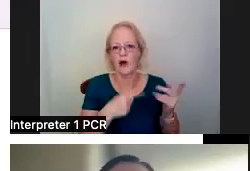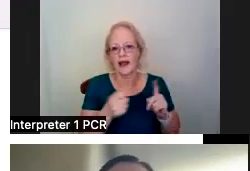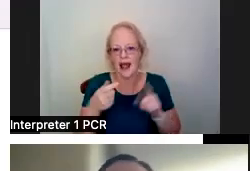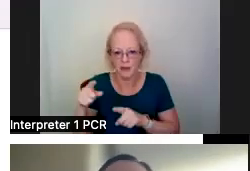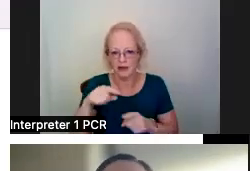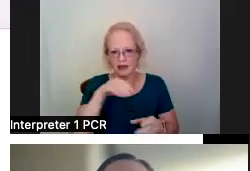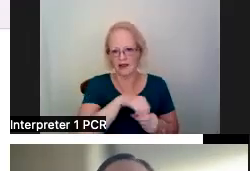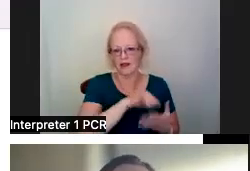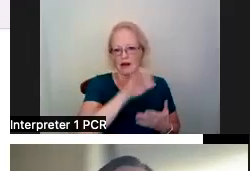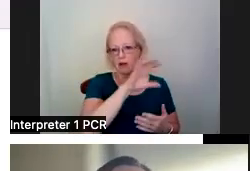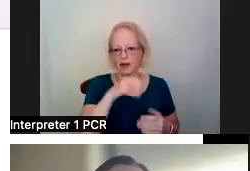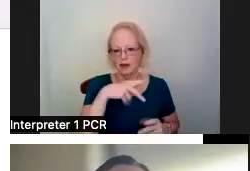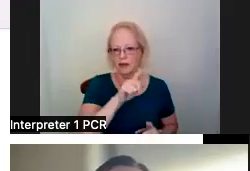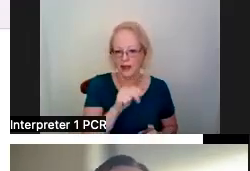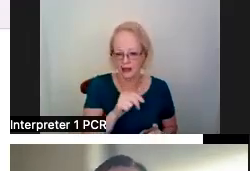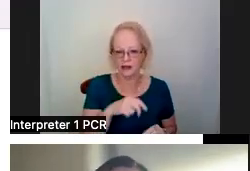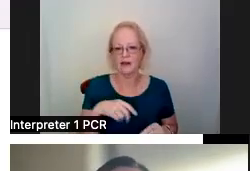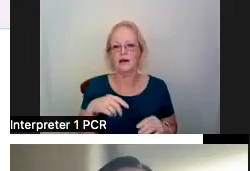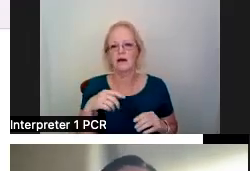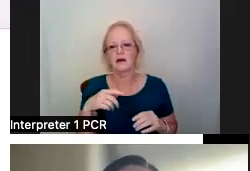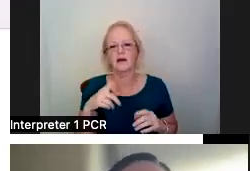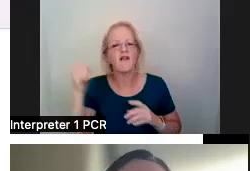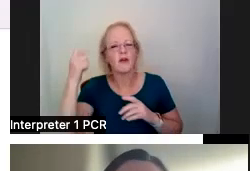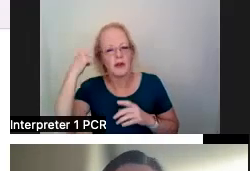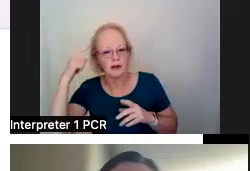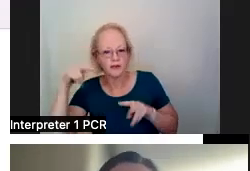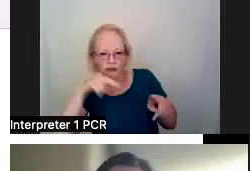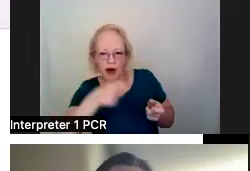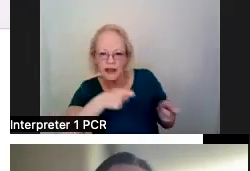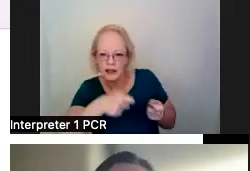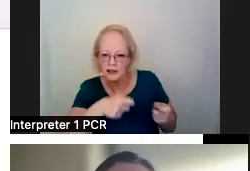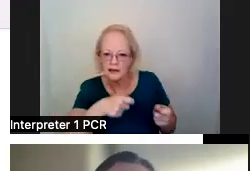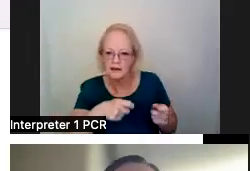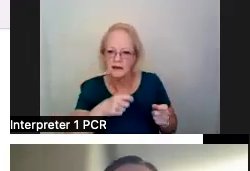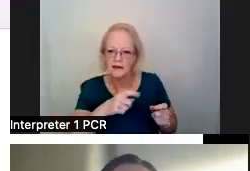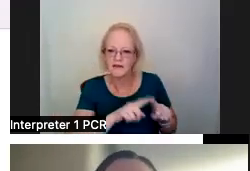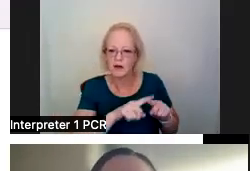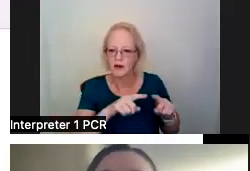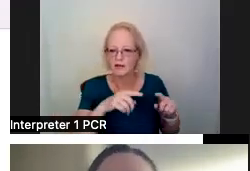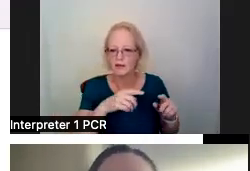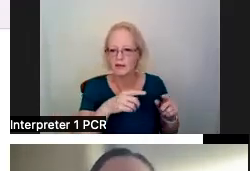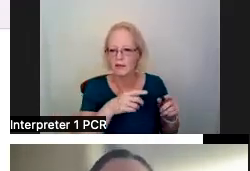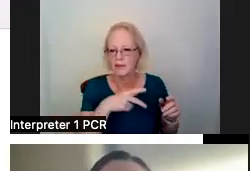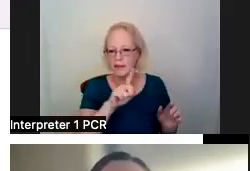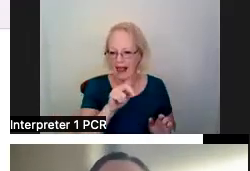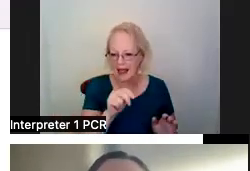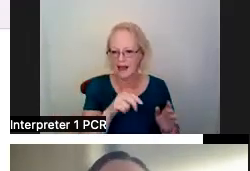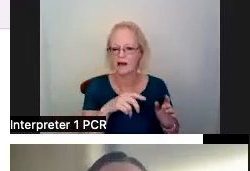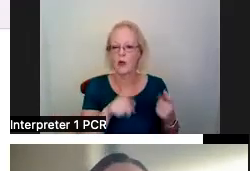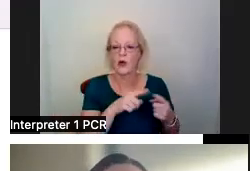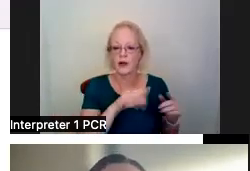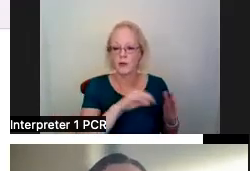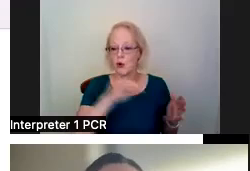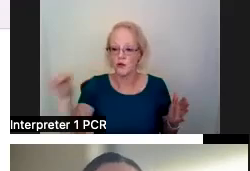how heavily the government regulates what I previously mentioned, that typical movement of assets out of